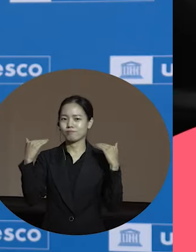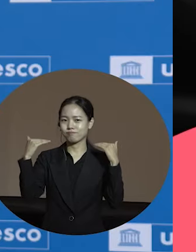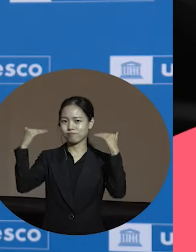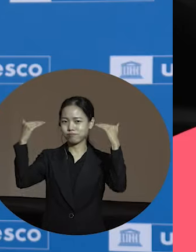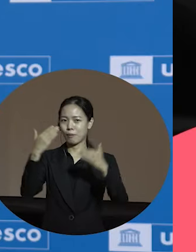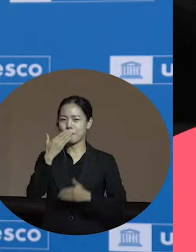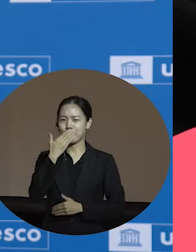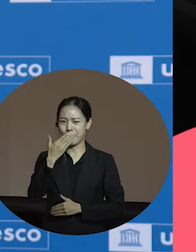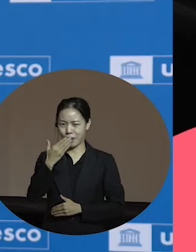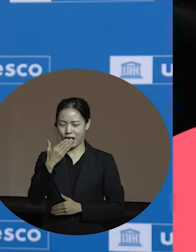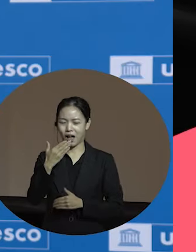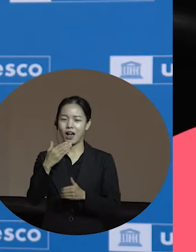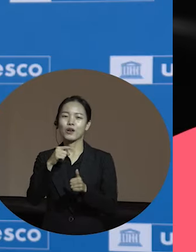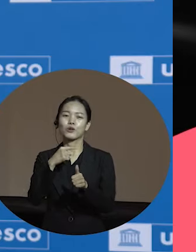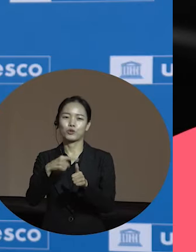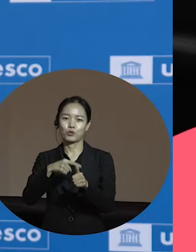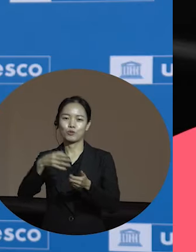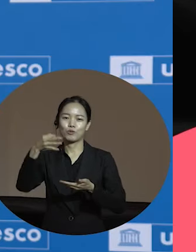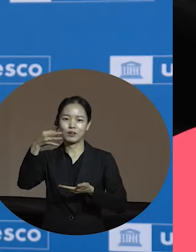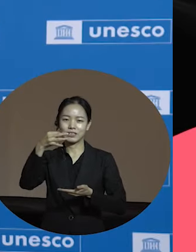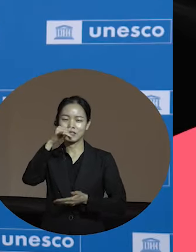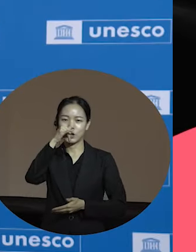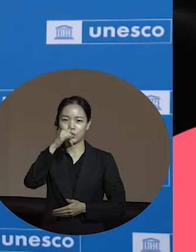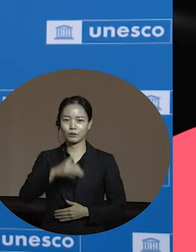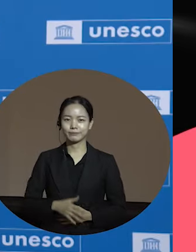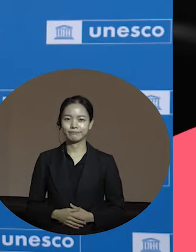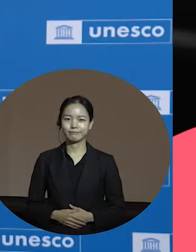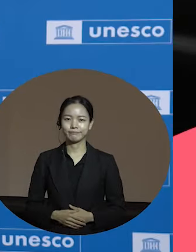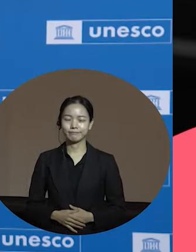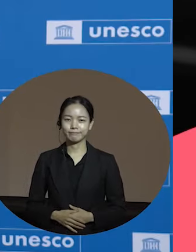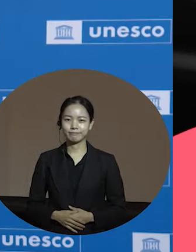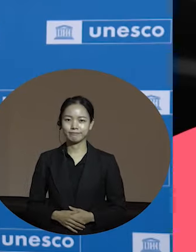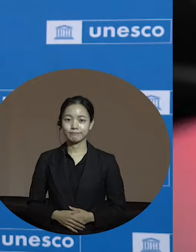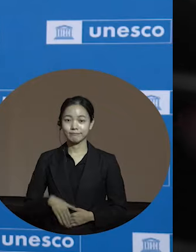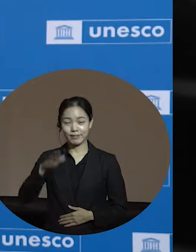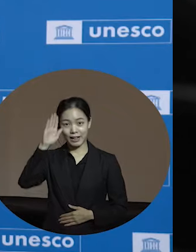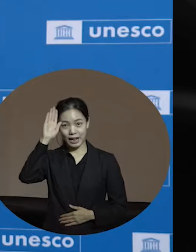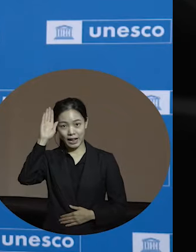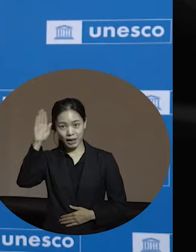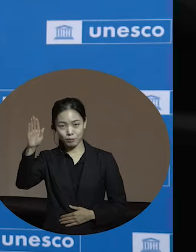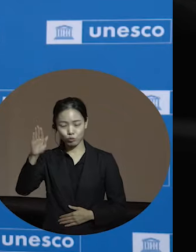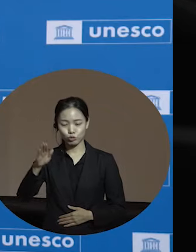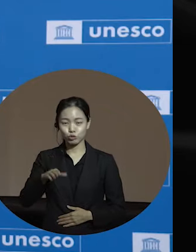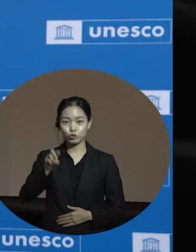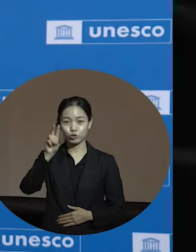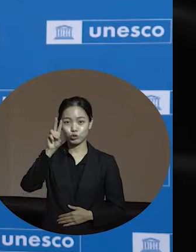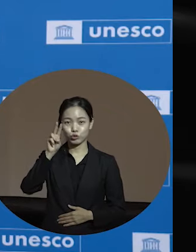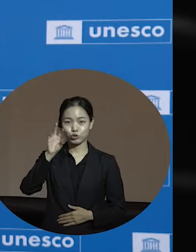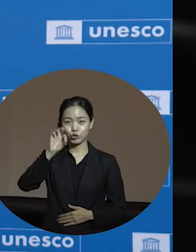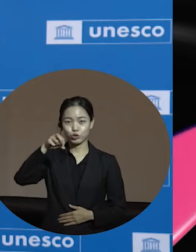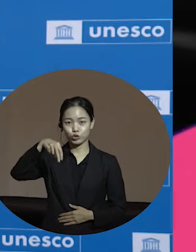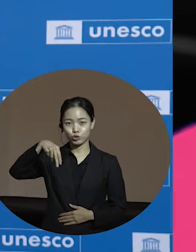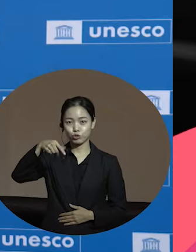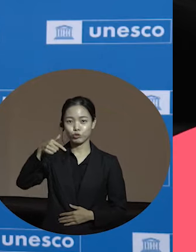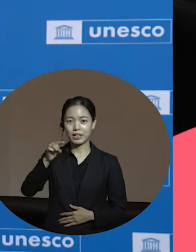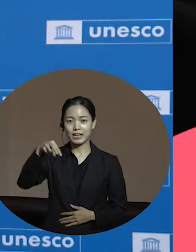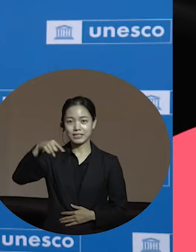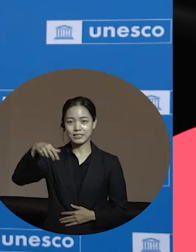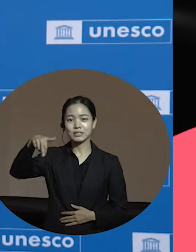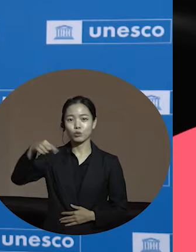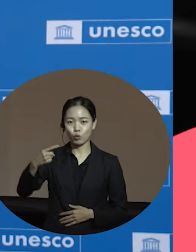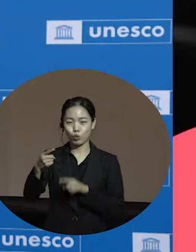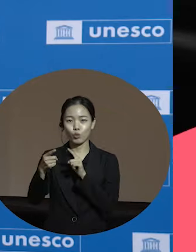thrive in a globalized, interconnected world. As we move forward, UNESCO is leveraging its expertise across the